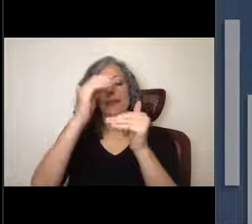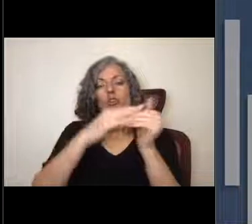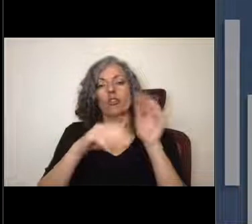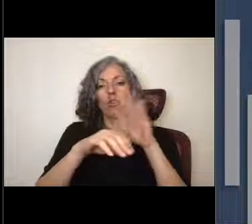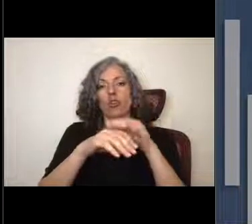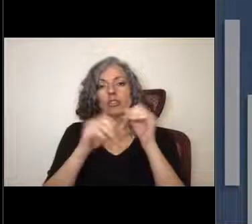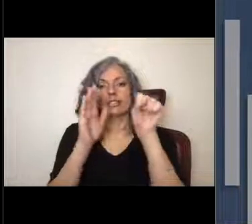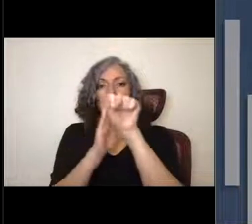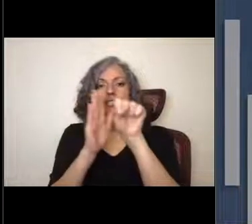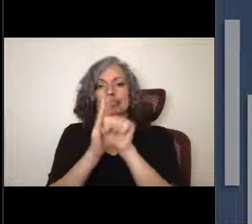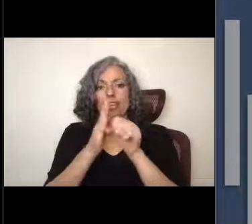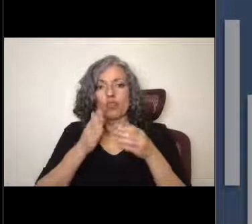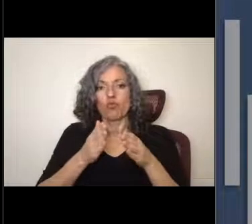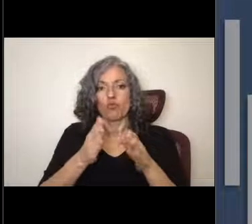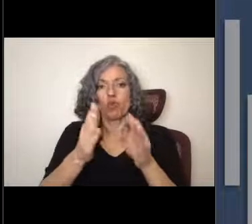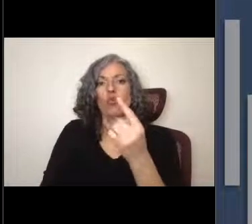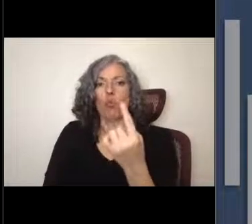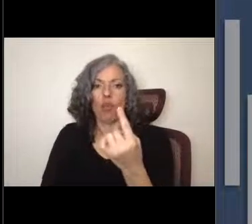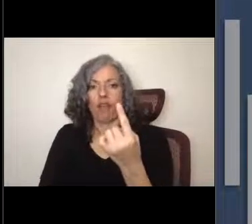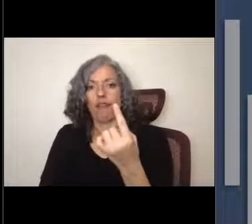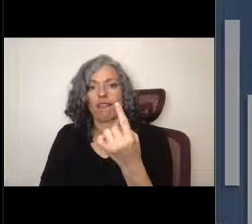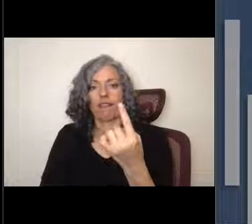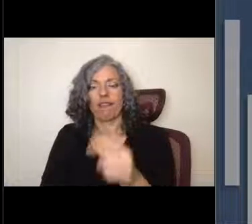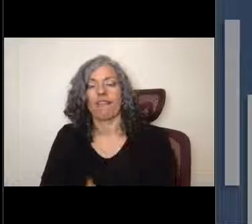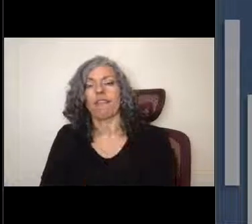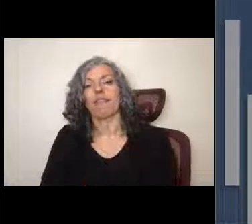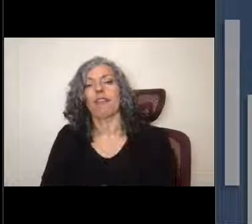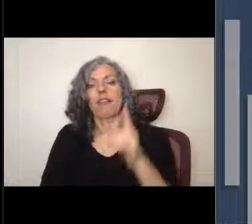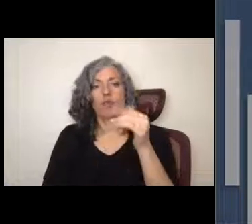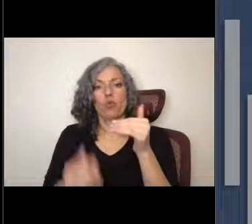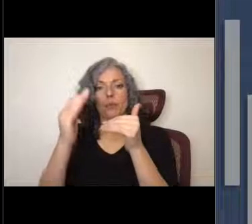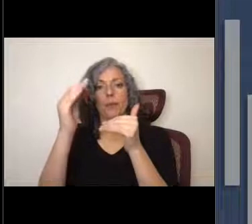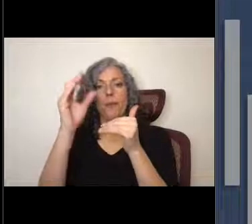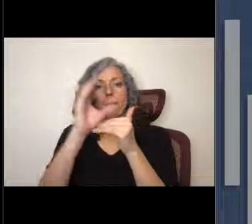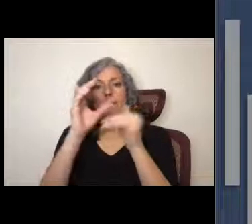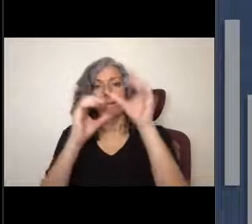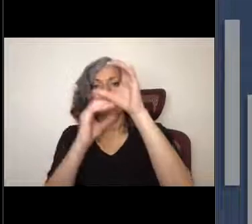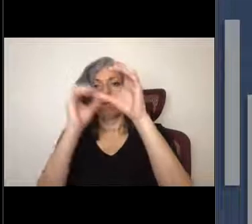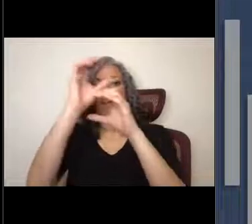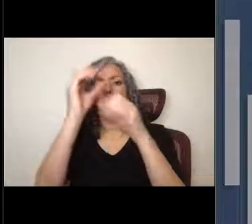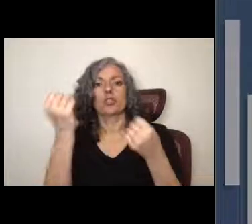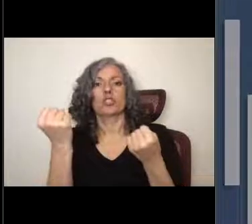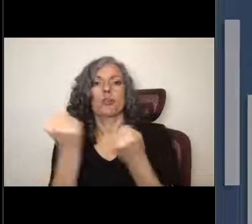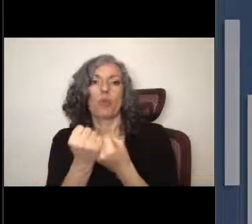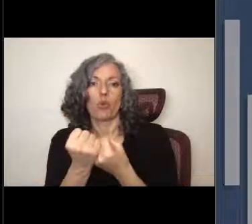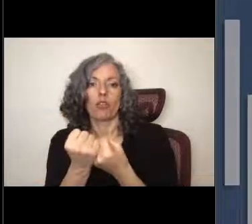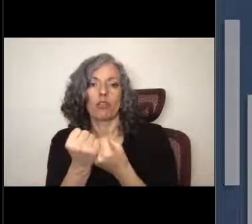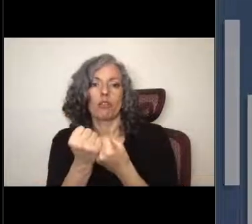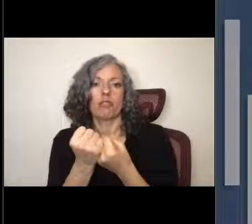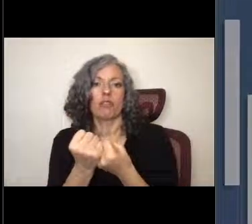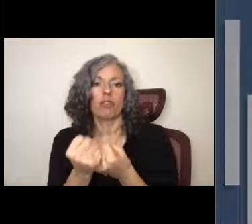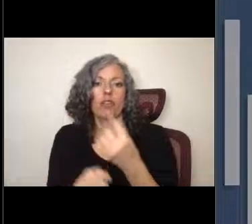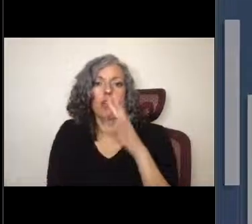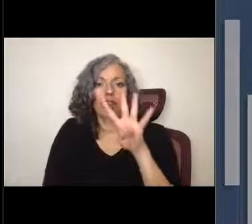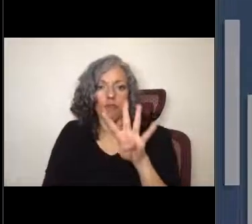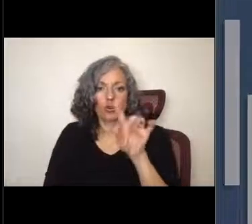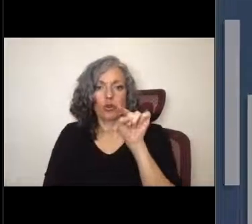County, requesting a supplemental allocation for pre-construction support for the plan specification and estimate phase in the amount of $4.1